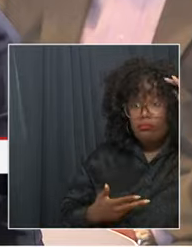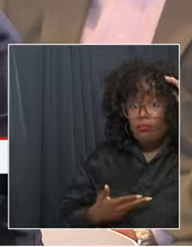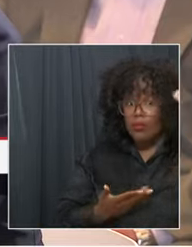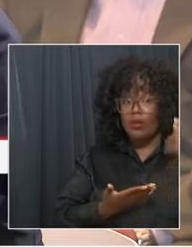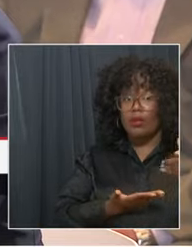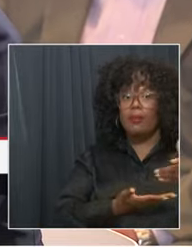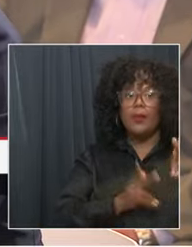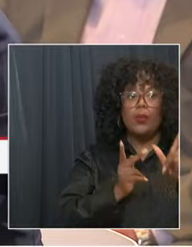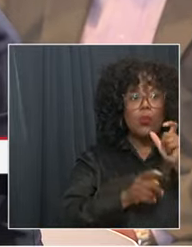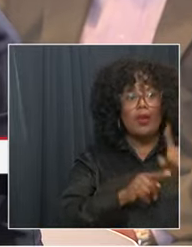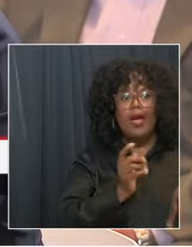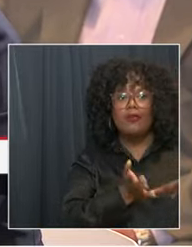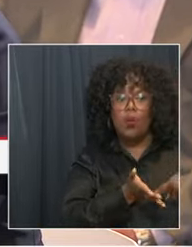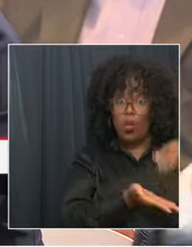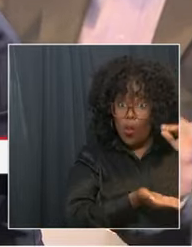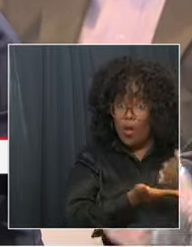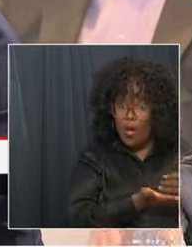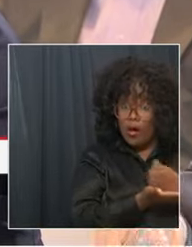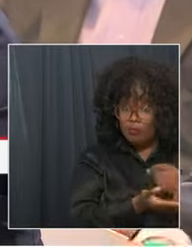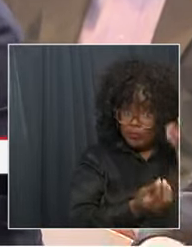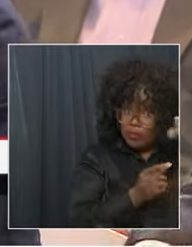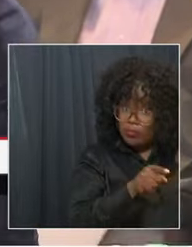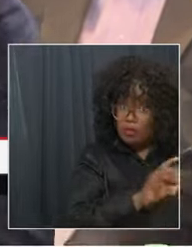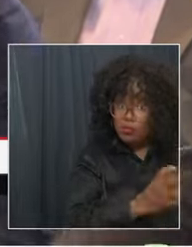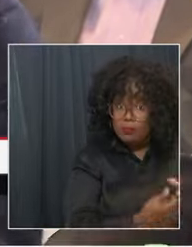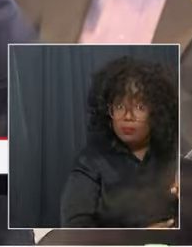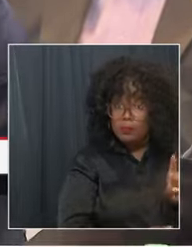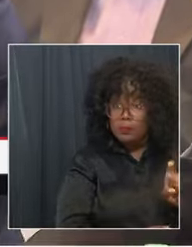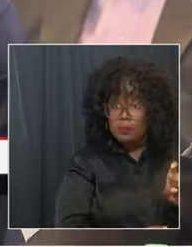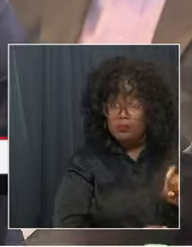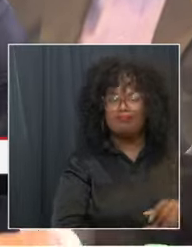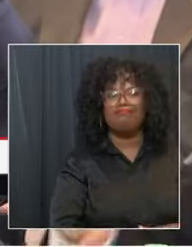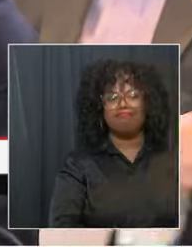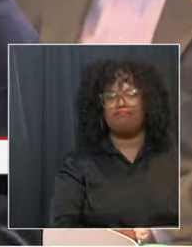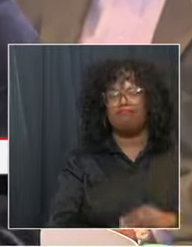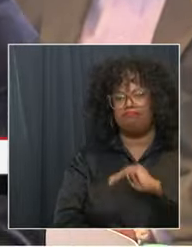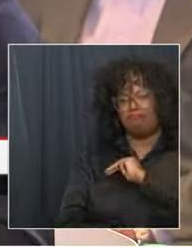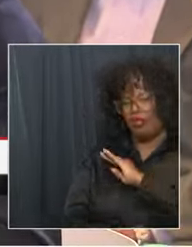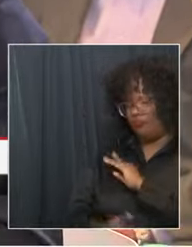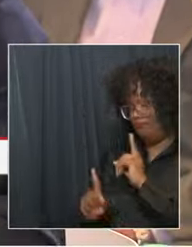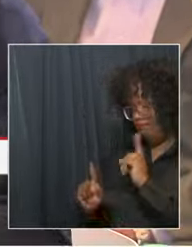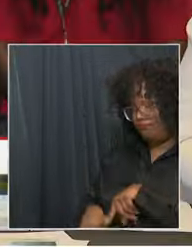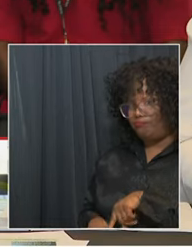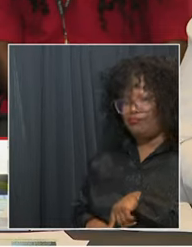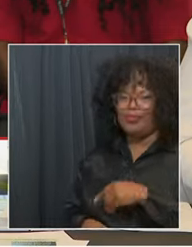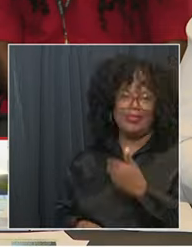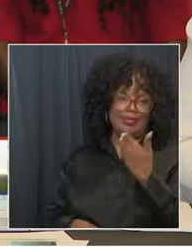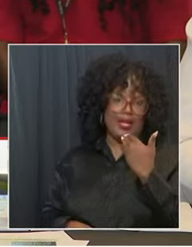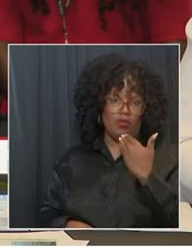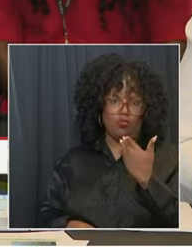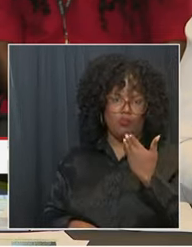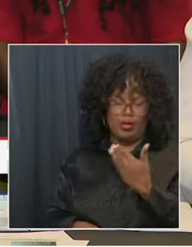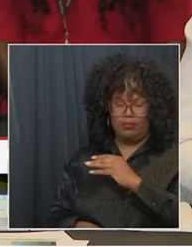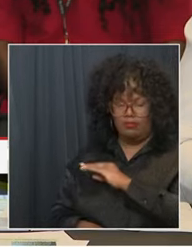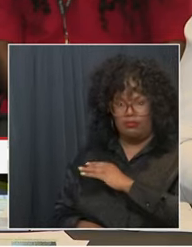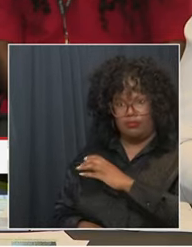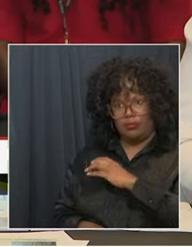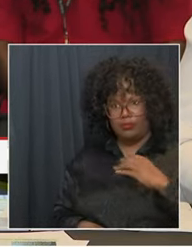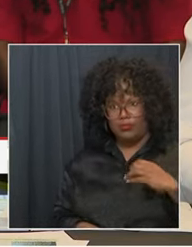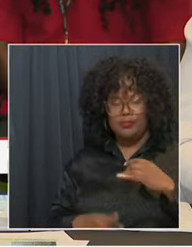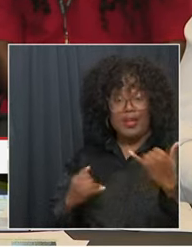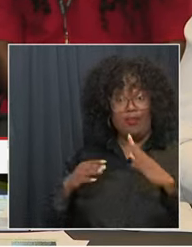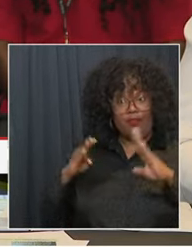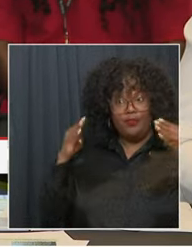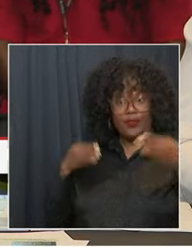budget cycle? Well, thank you, Council Member, and we are focused on that